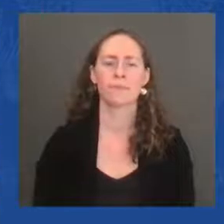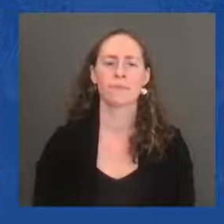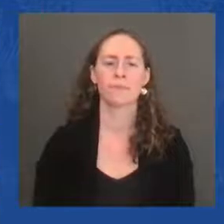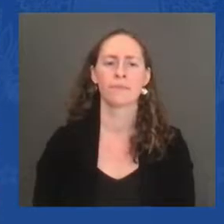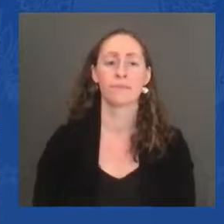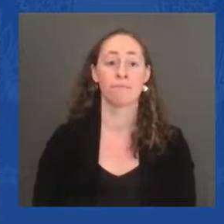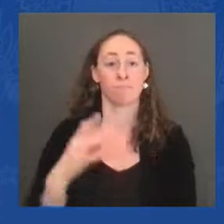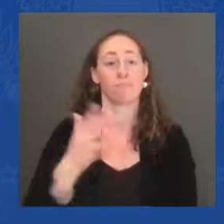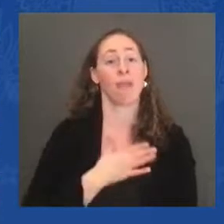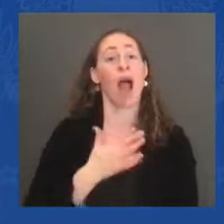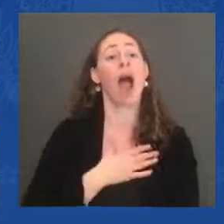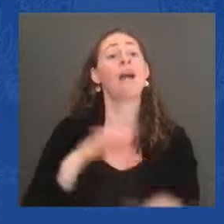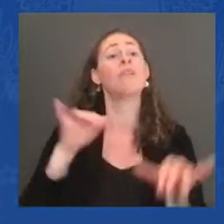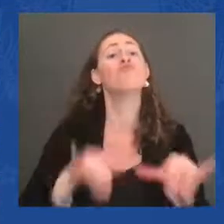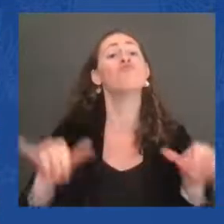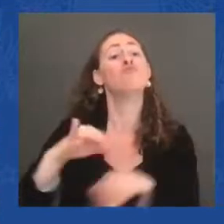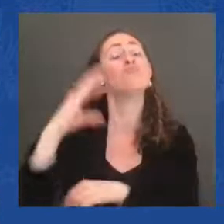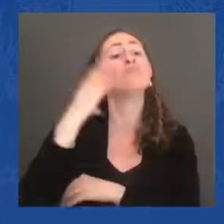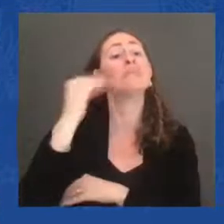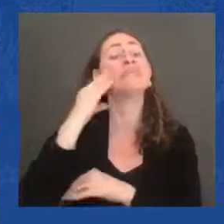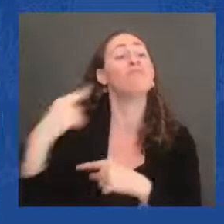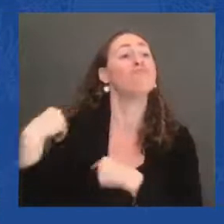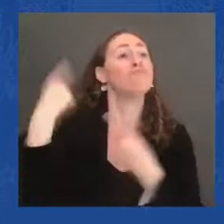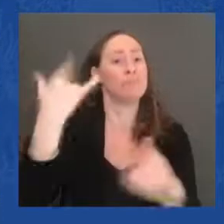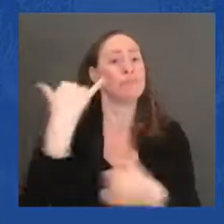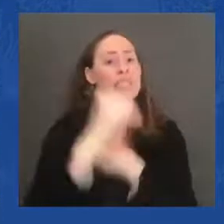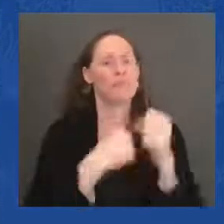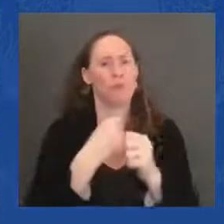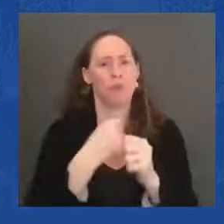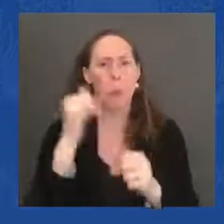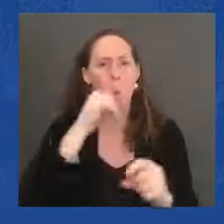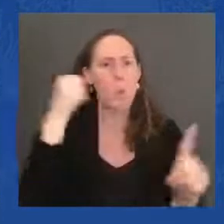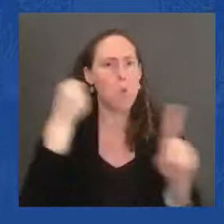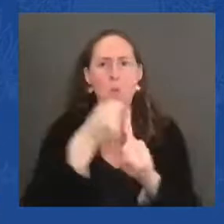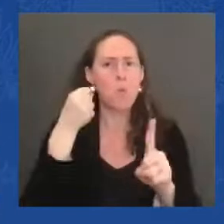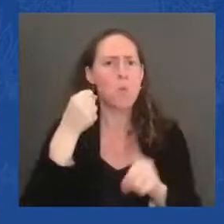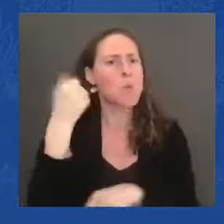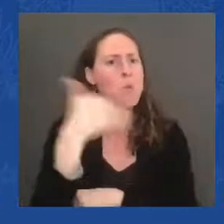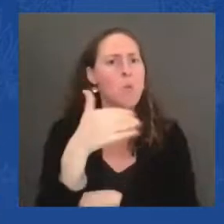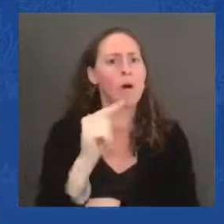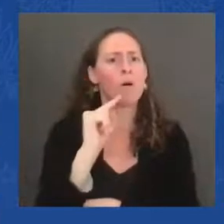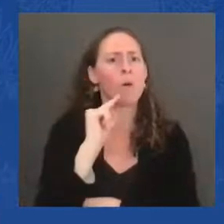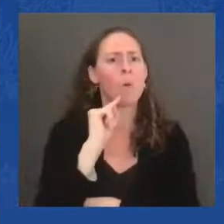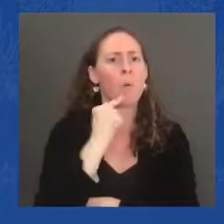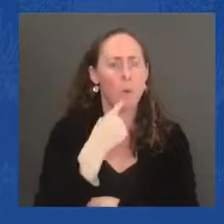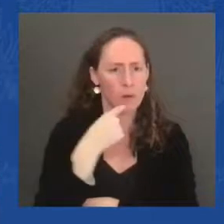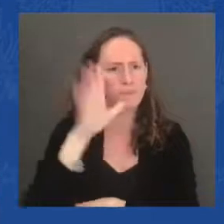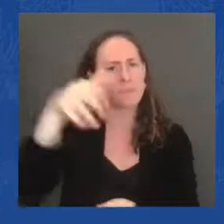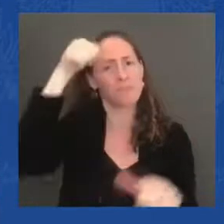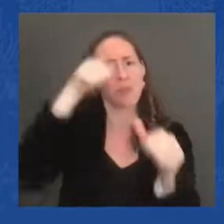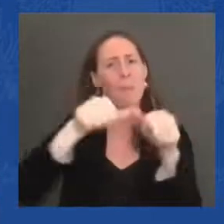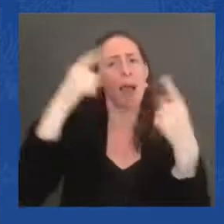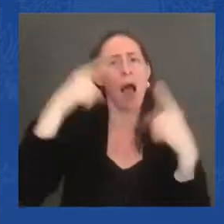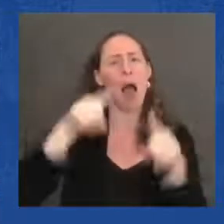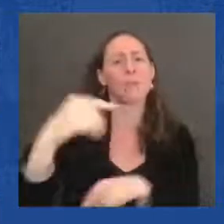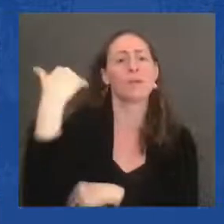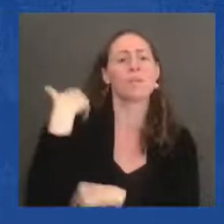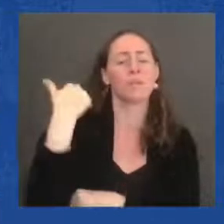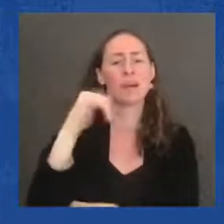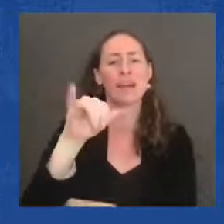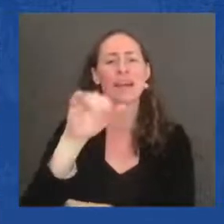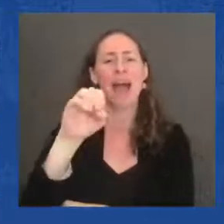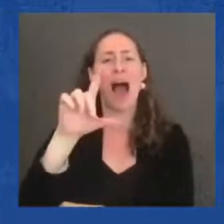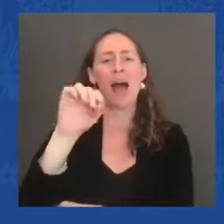fires of 1988, of course, and what a calamitous fire season that was, and we were sure that was a once-in-a-lifetime occurrence. Yep. I'll just point out that Yellowstone burned